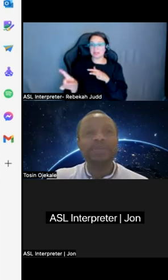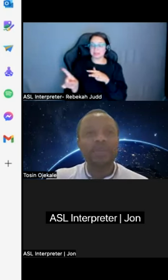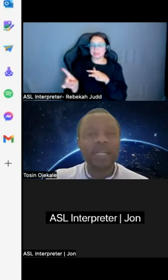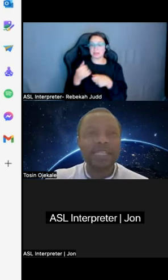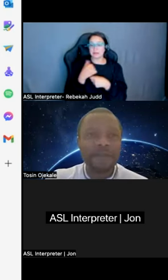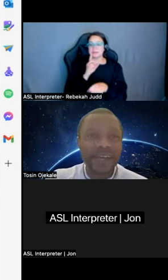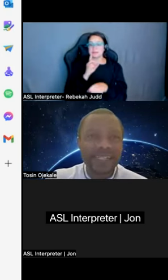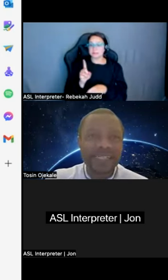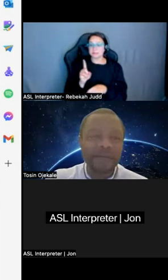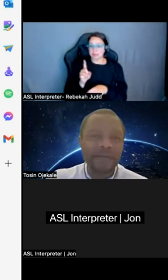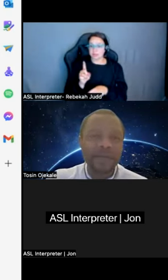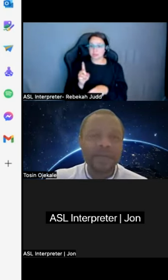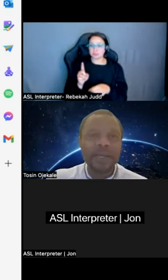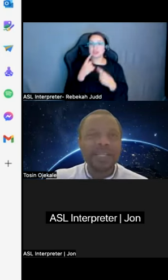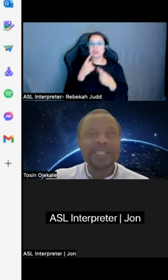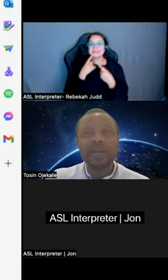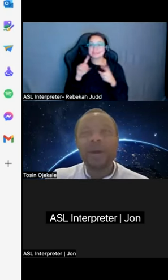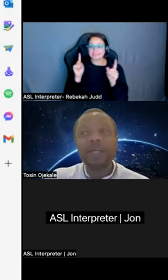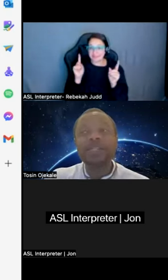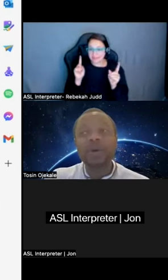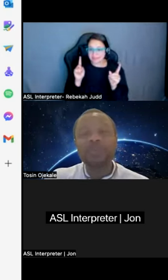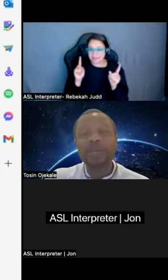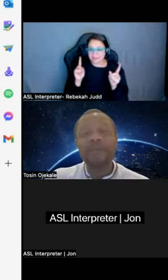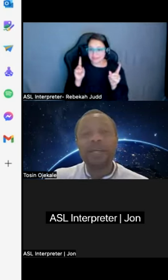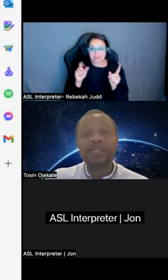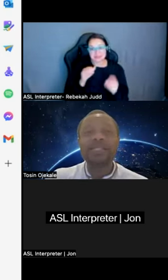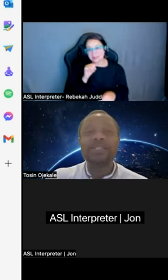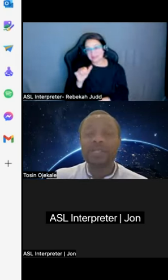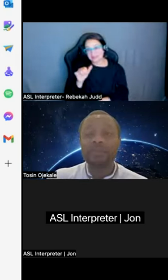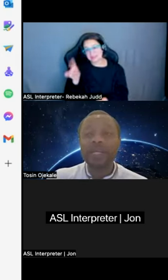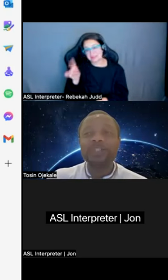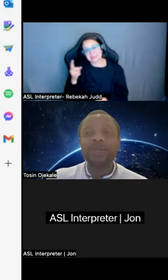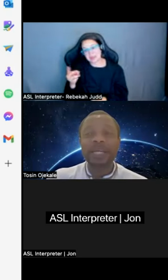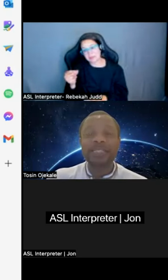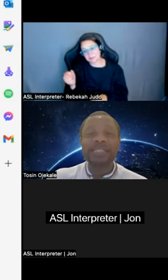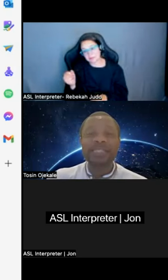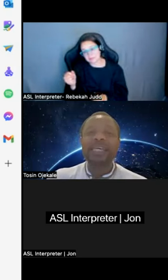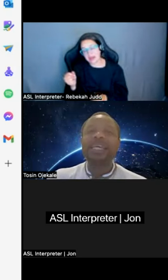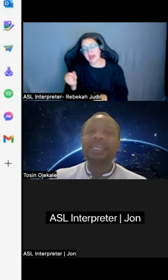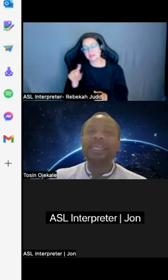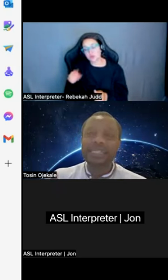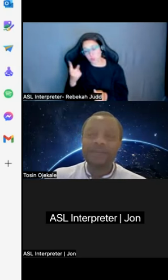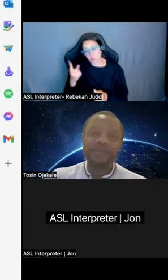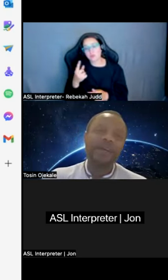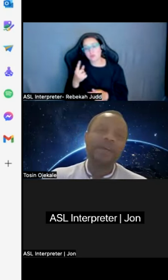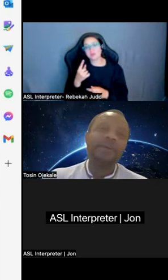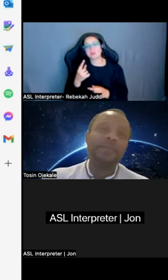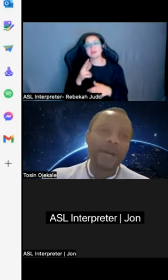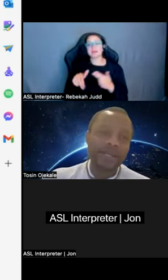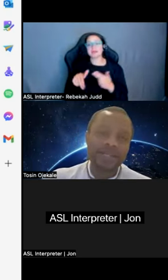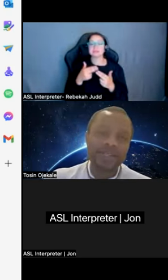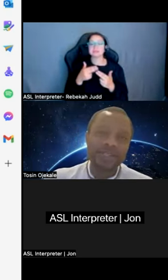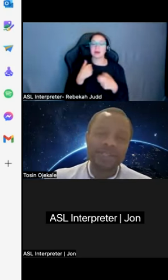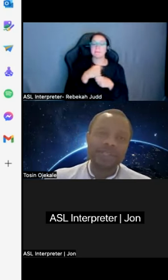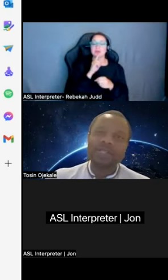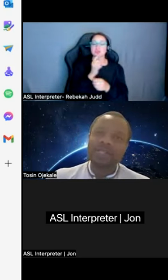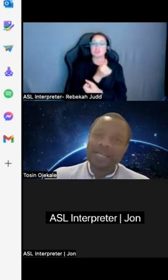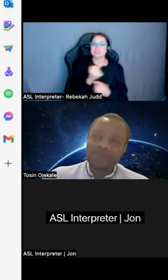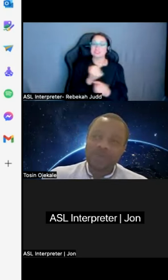it's effective. It's not about it also being fast, it's just making sure that it's a safe